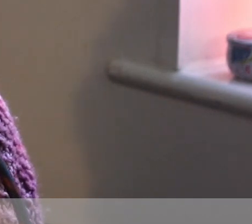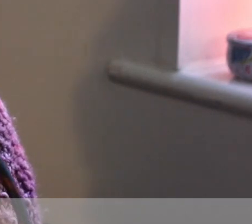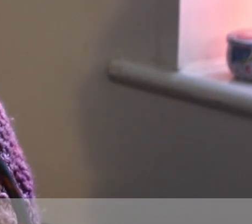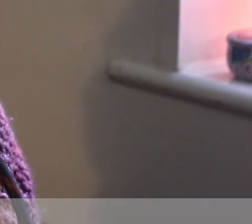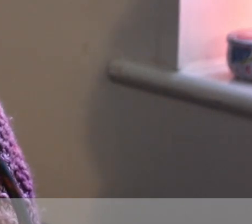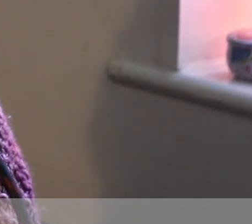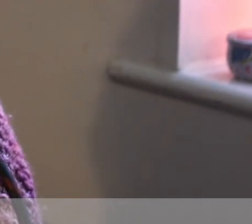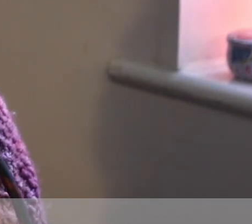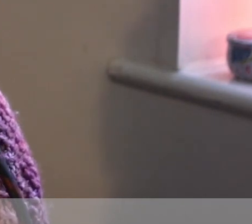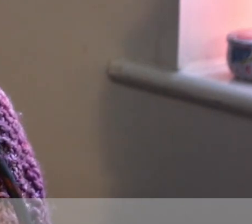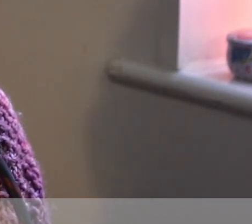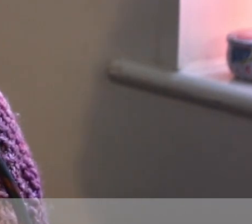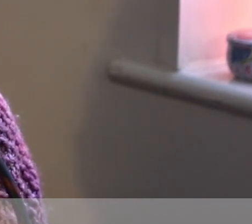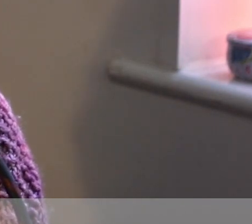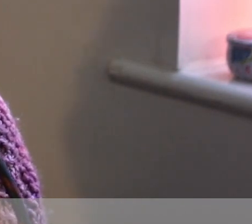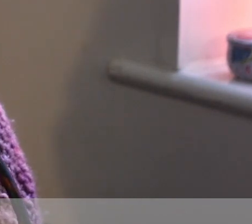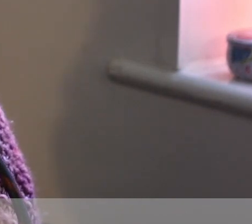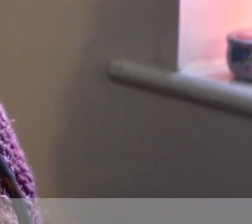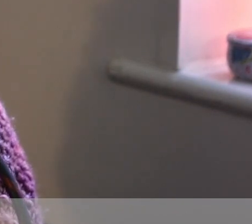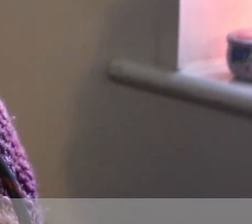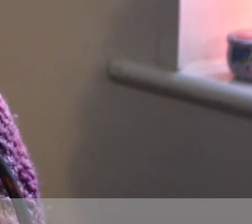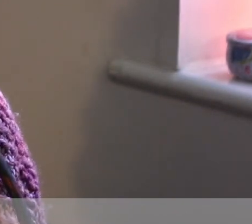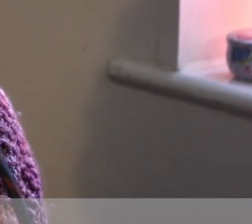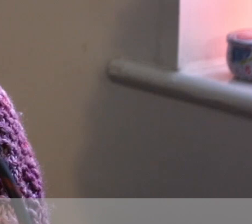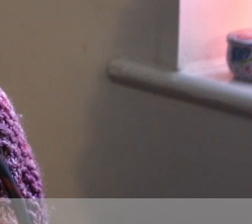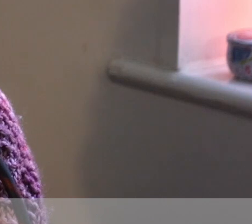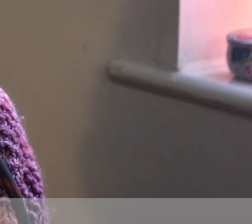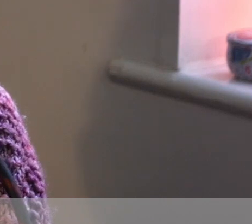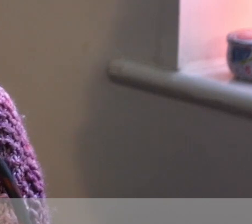change. It's all I need to know. It's all I need to know.